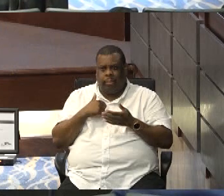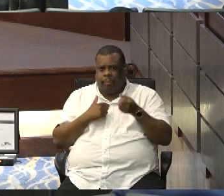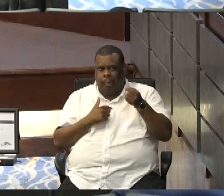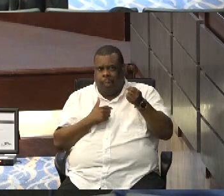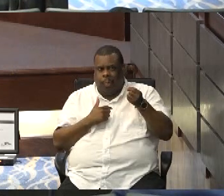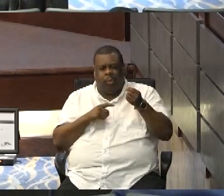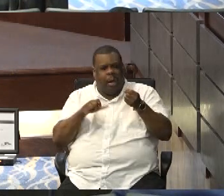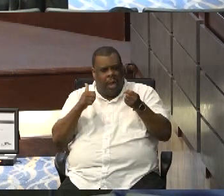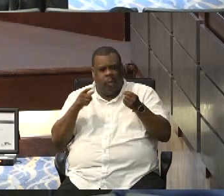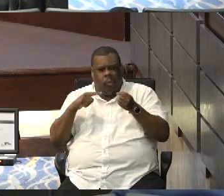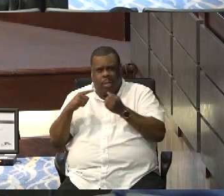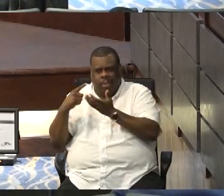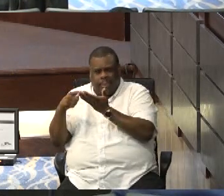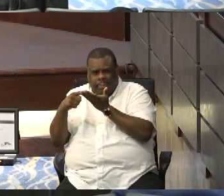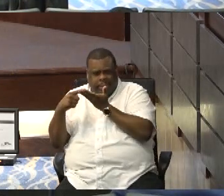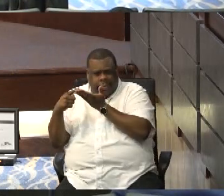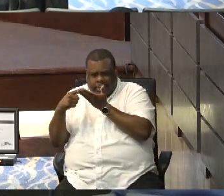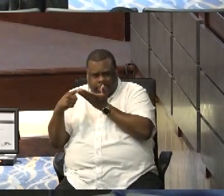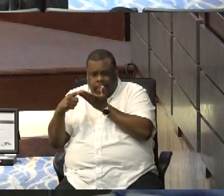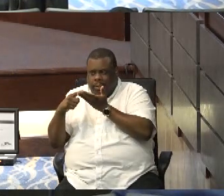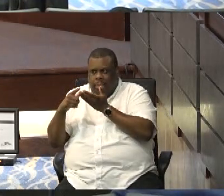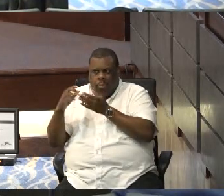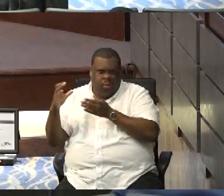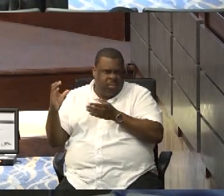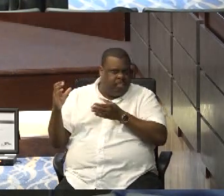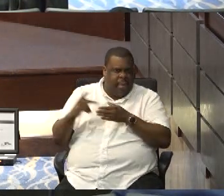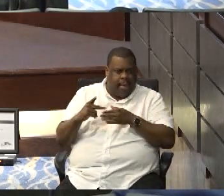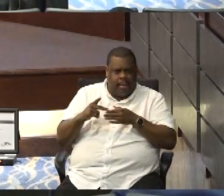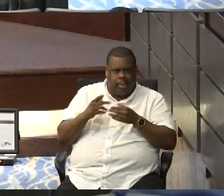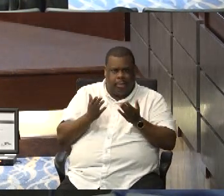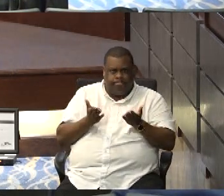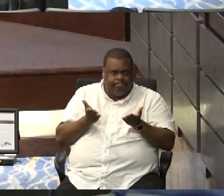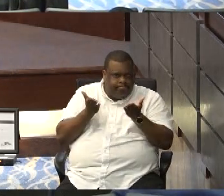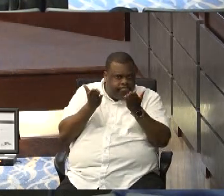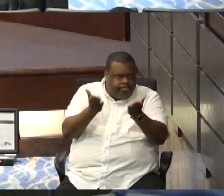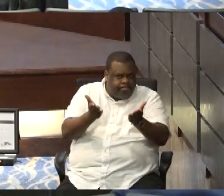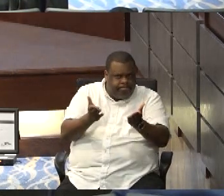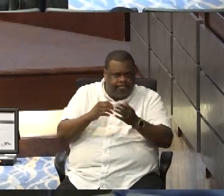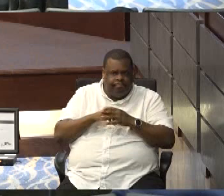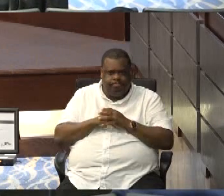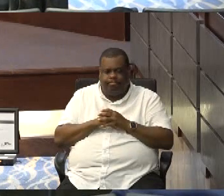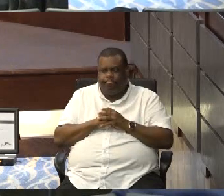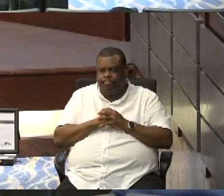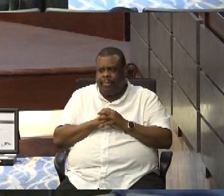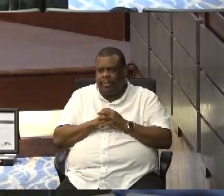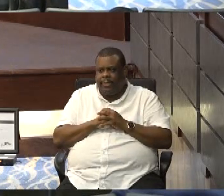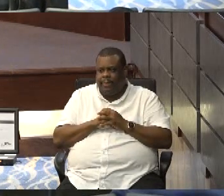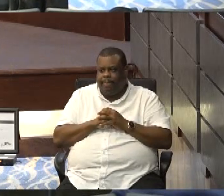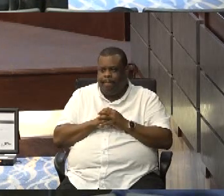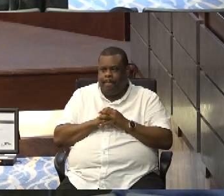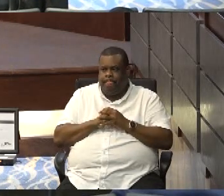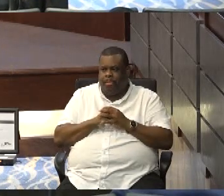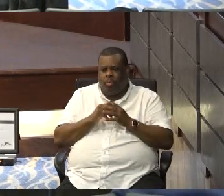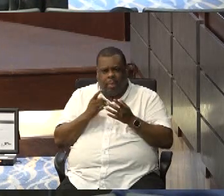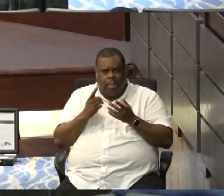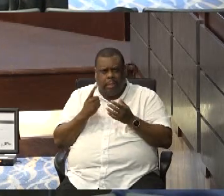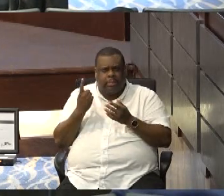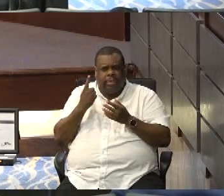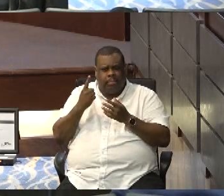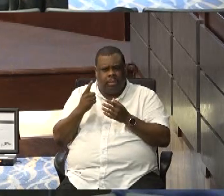other things, and now we would like to get back to Well, and I it. mean, and getting through session and all that business, so how it figured itself out.